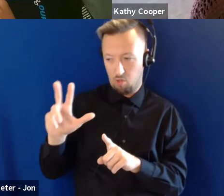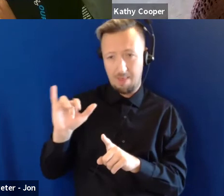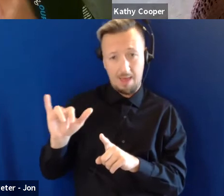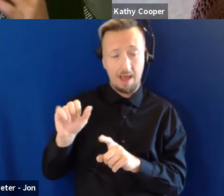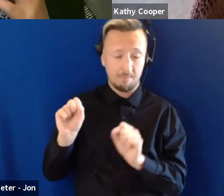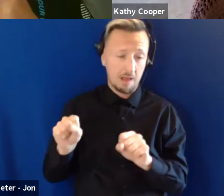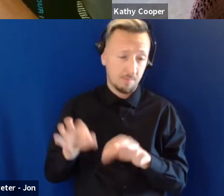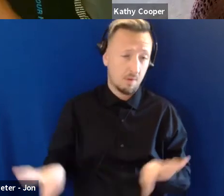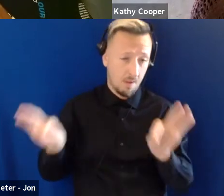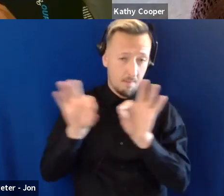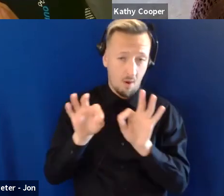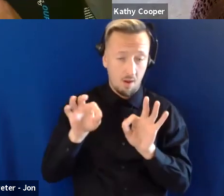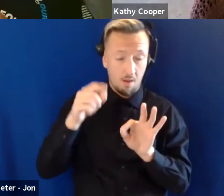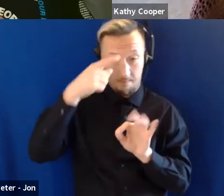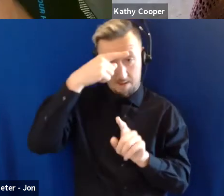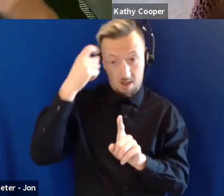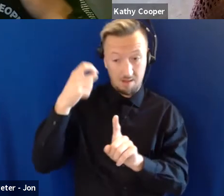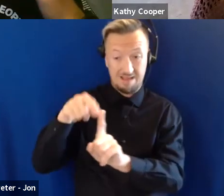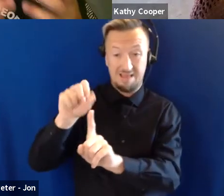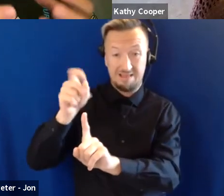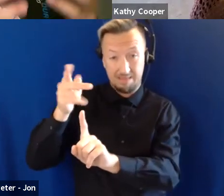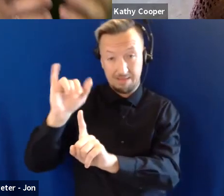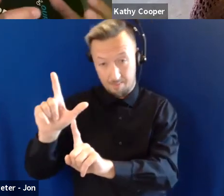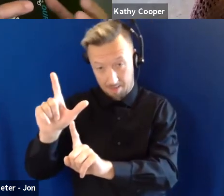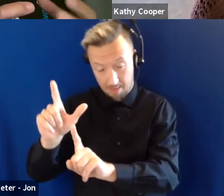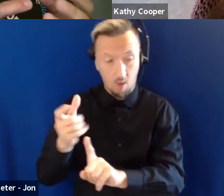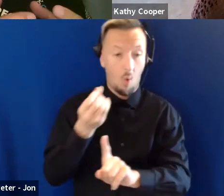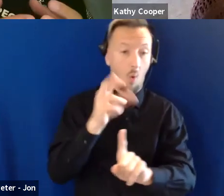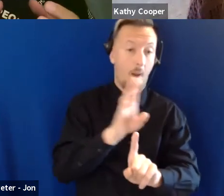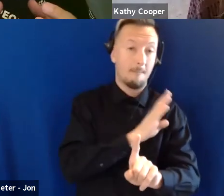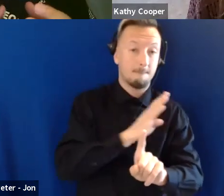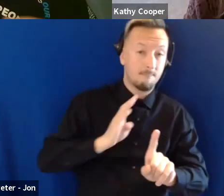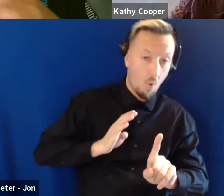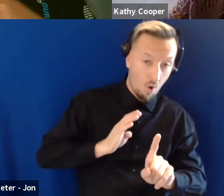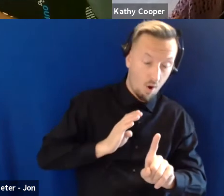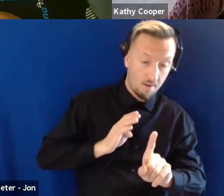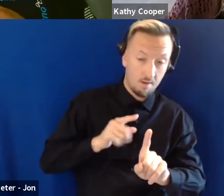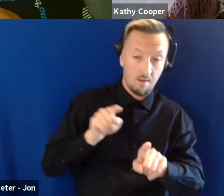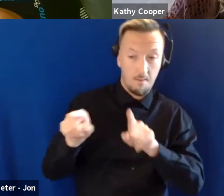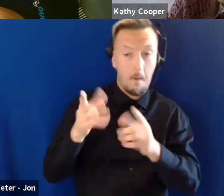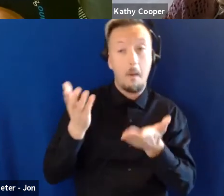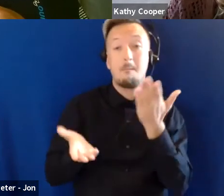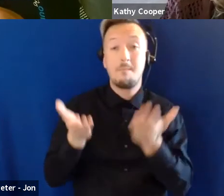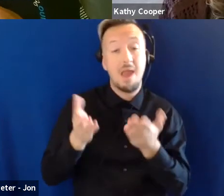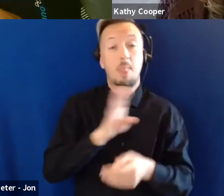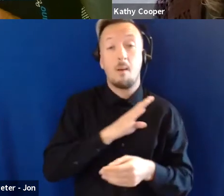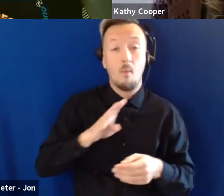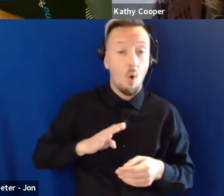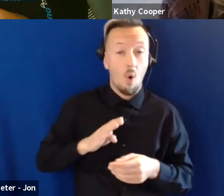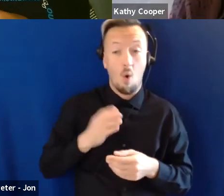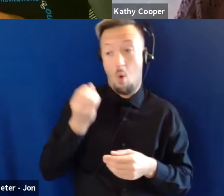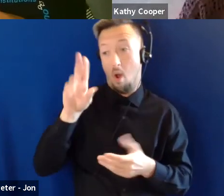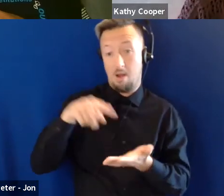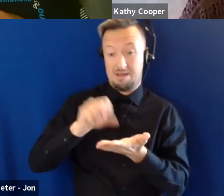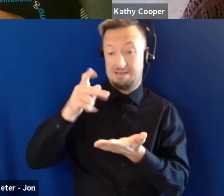the spill and or the board or the council of that SILC may have said, look, you know, we really